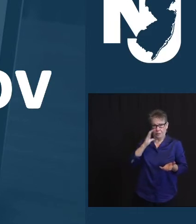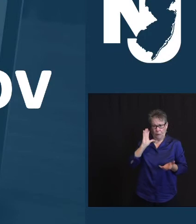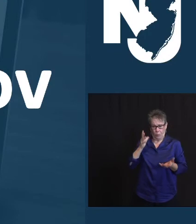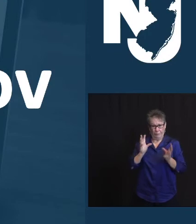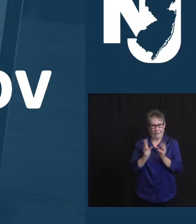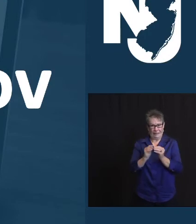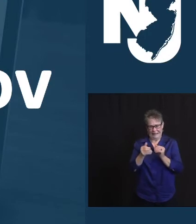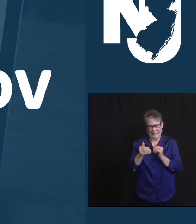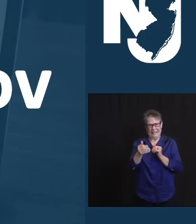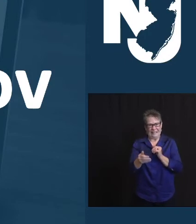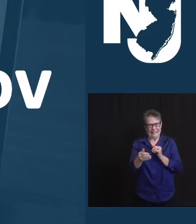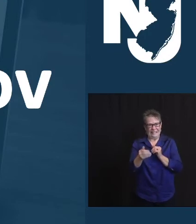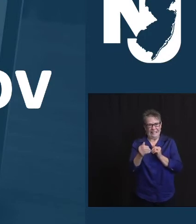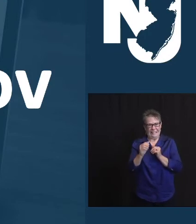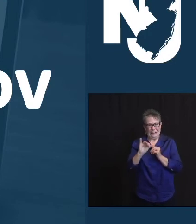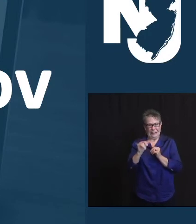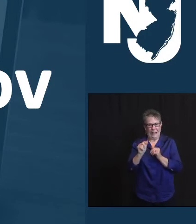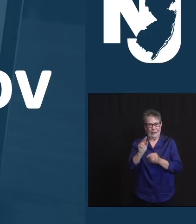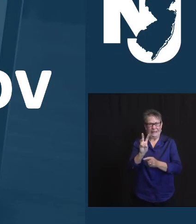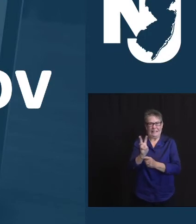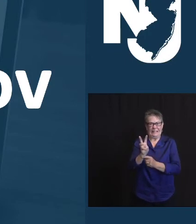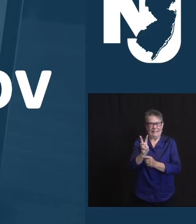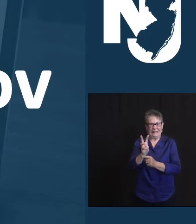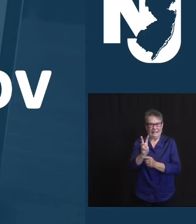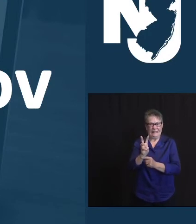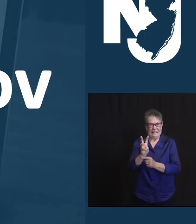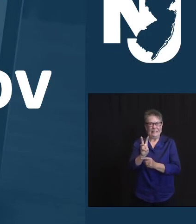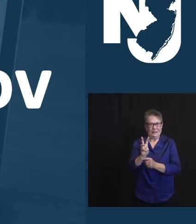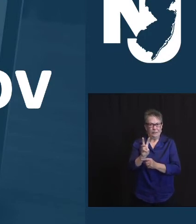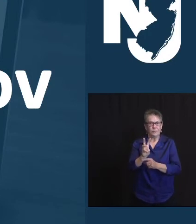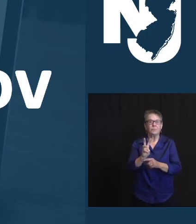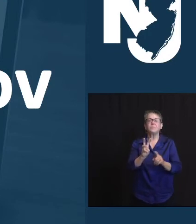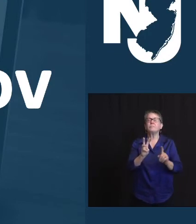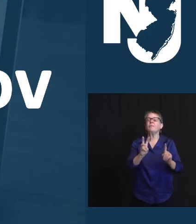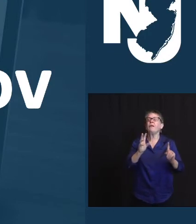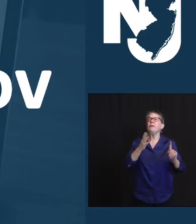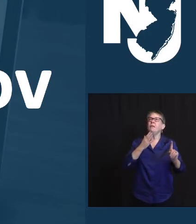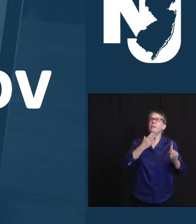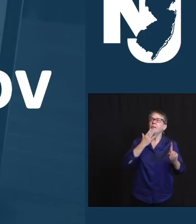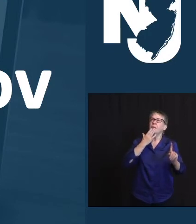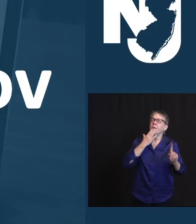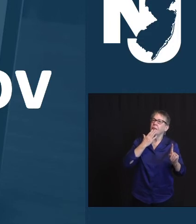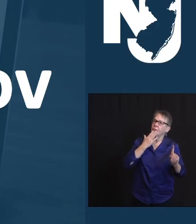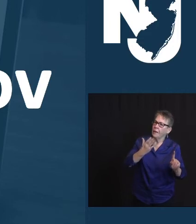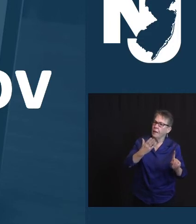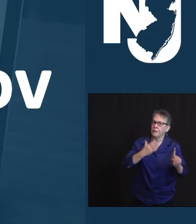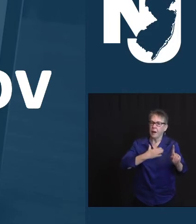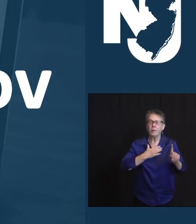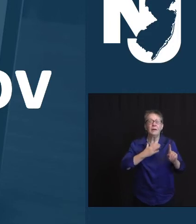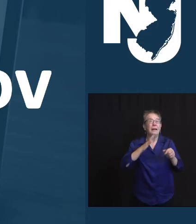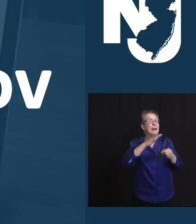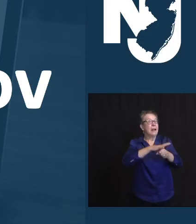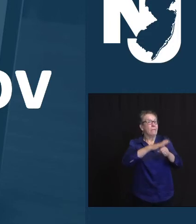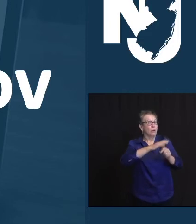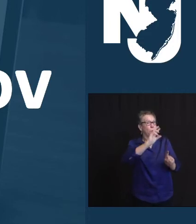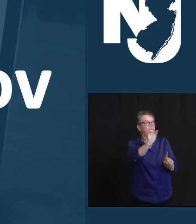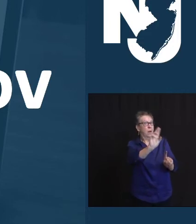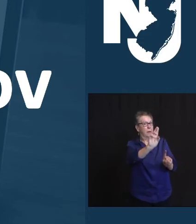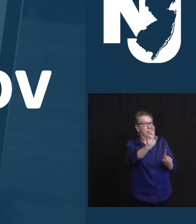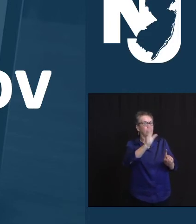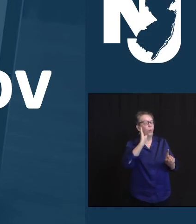to prevent the fevered dreams of a small band of right-wing conspiracy theorists and their pathetic minions,